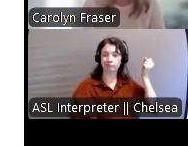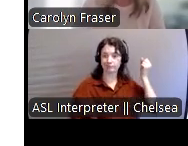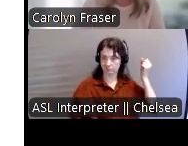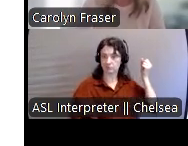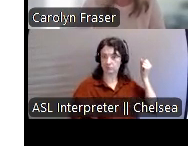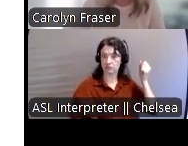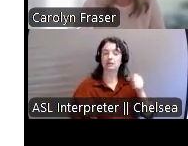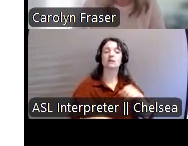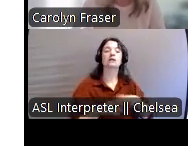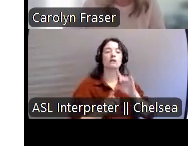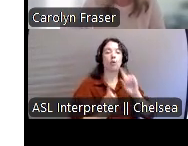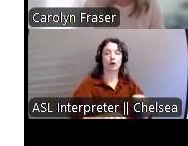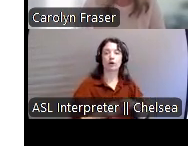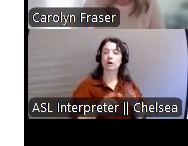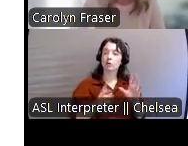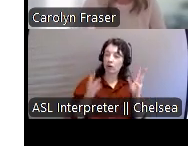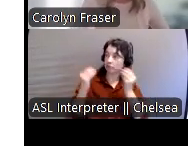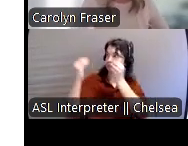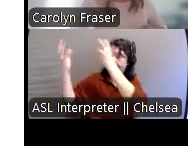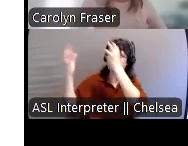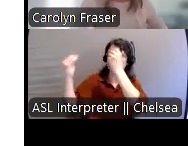sure the right agencies have the right information to